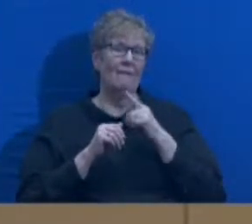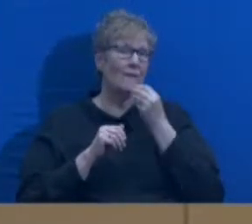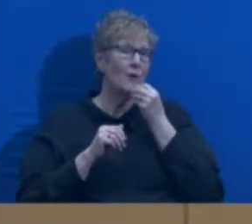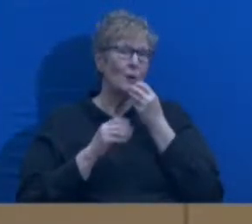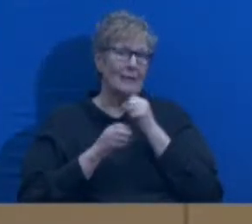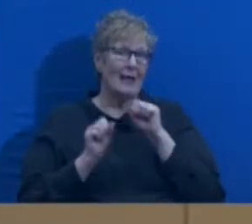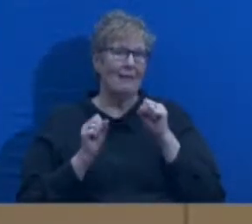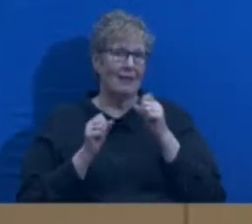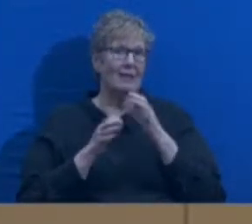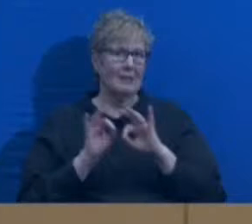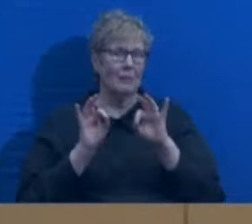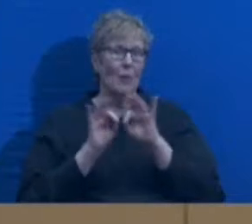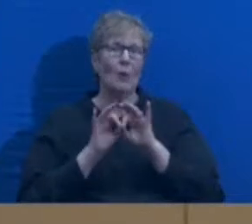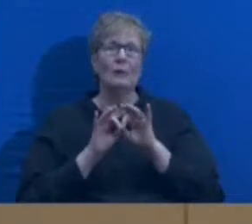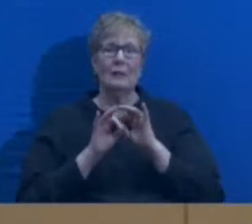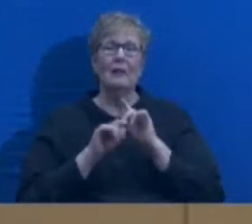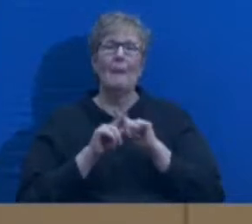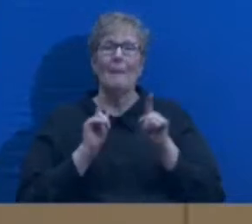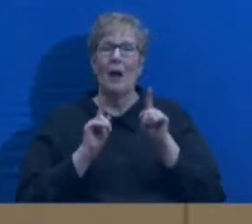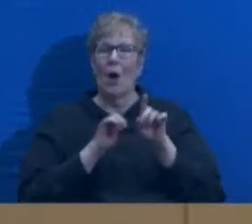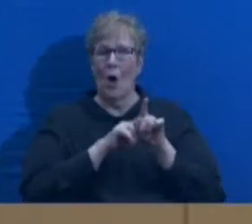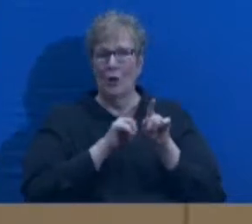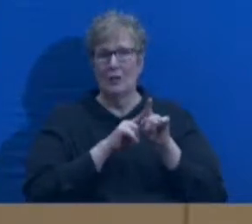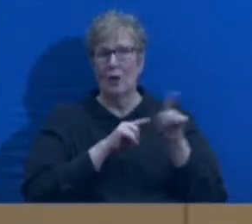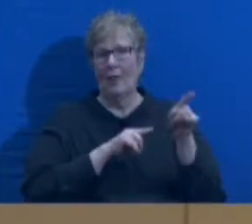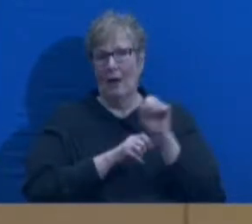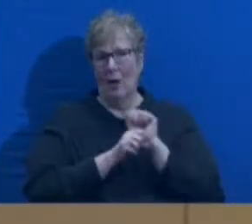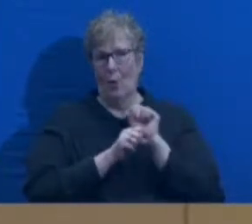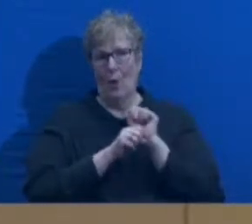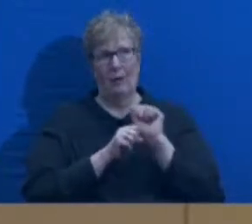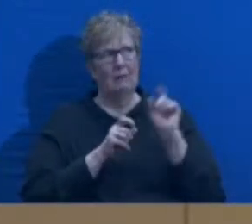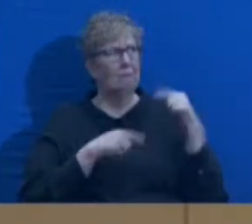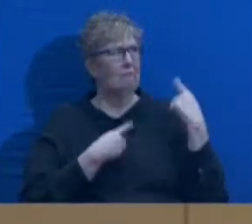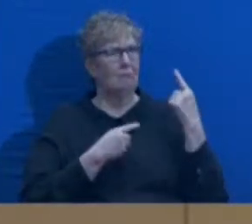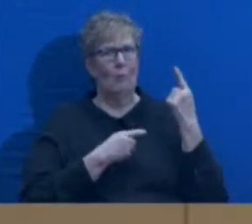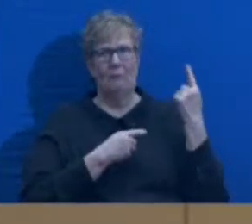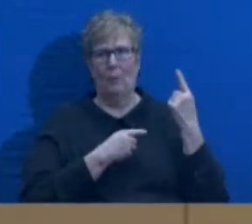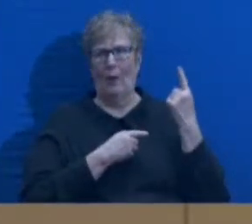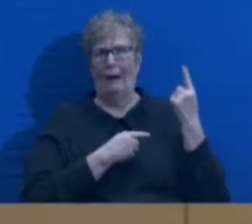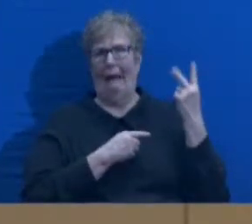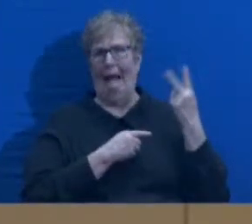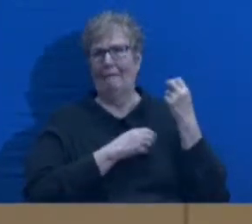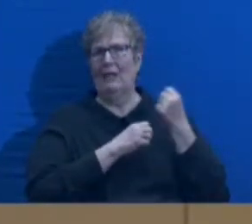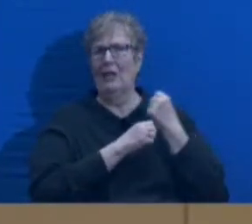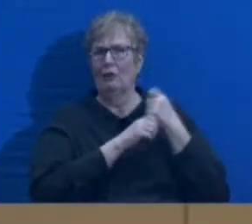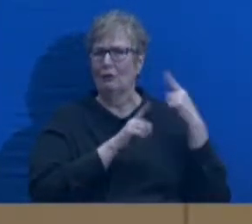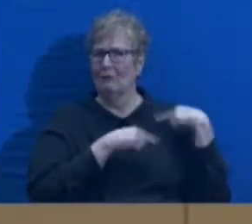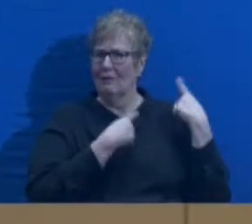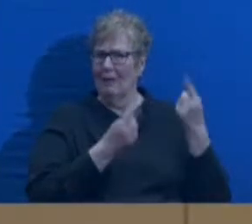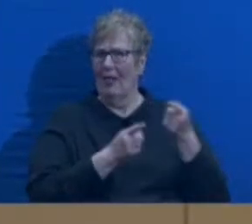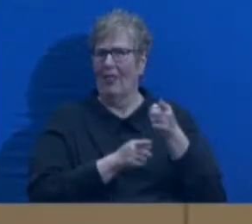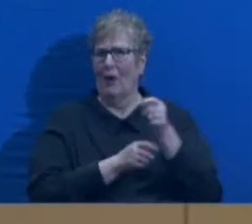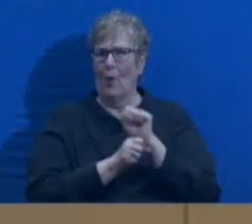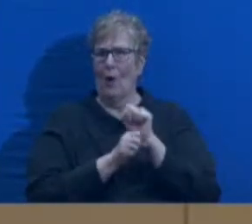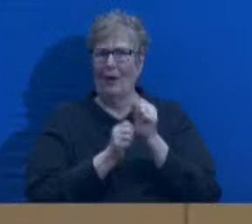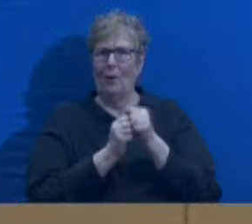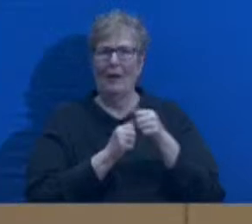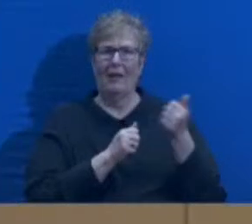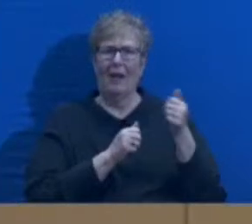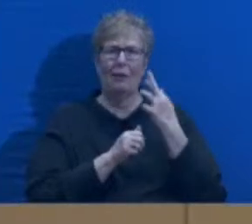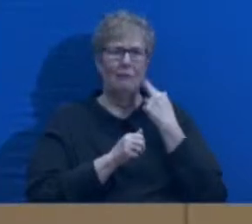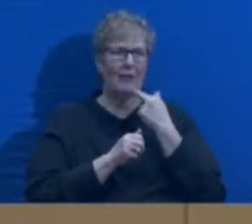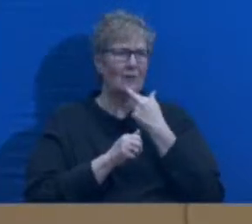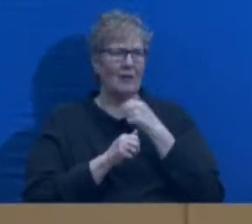paramount during this whole event. But they have also been working for the last year and a half with the different restaurants and